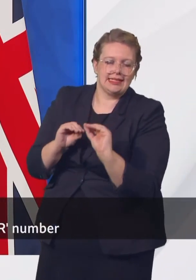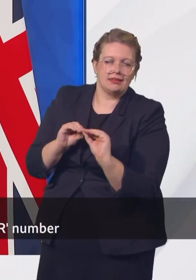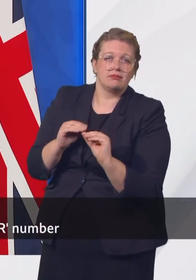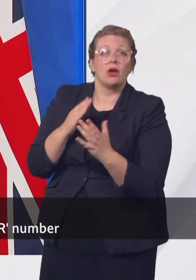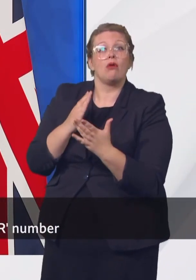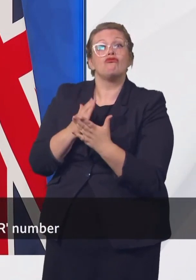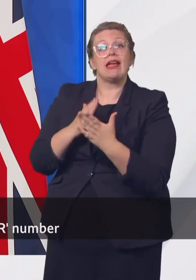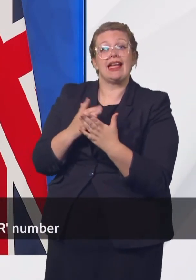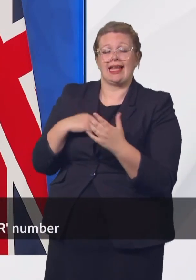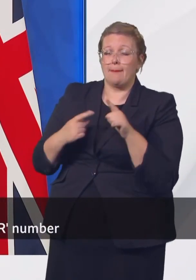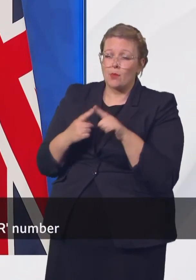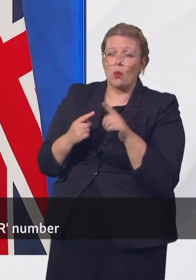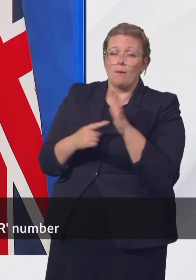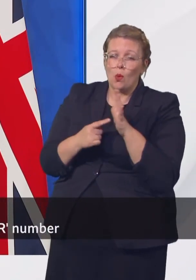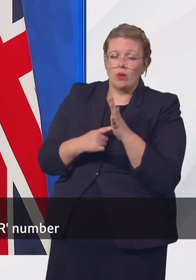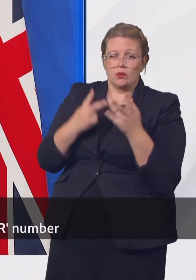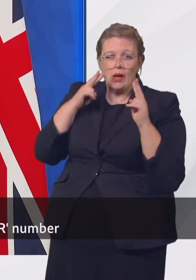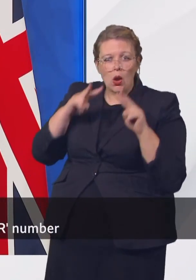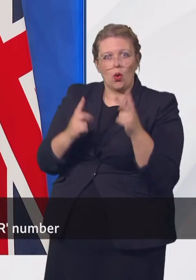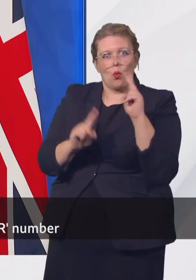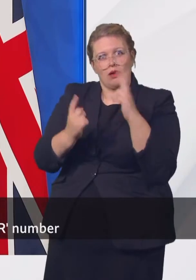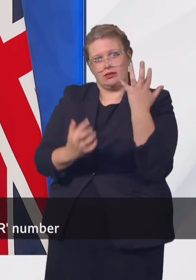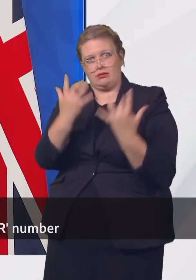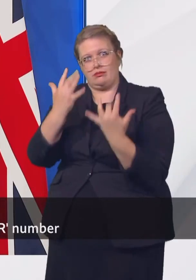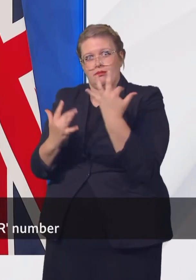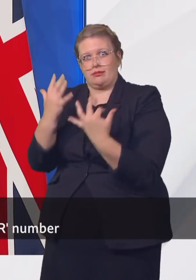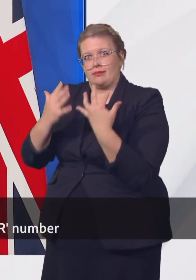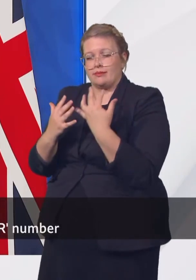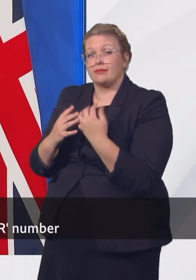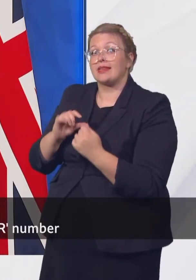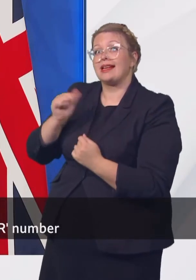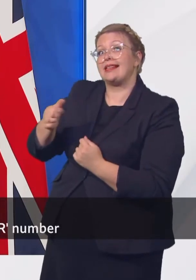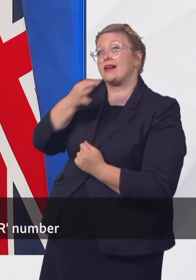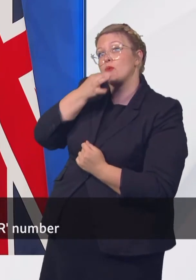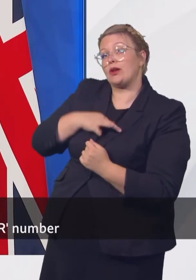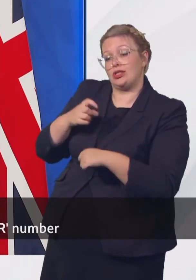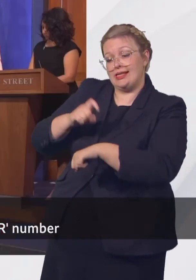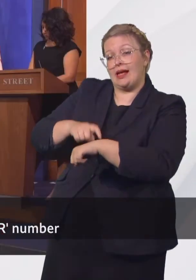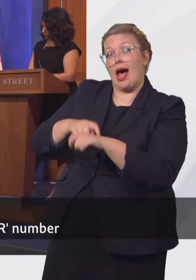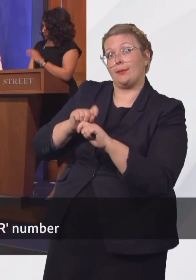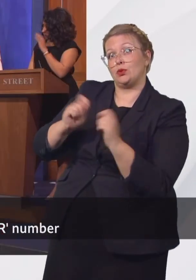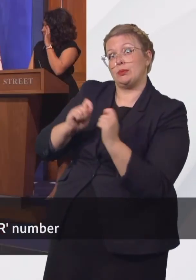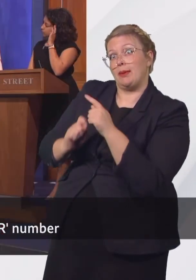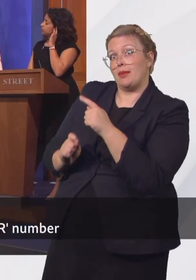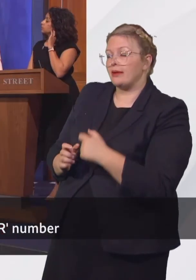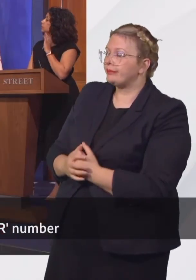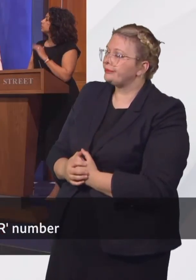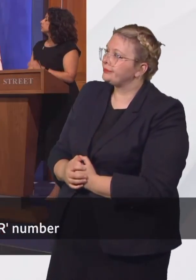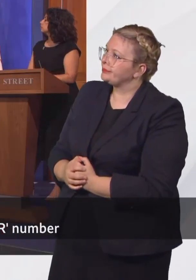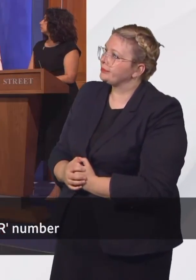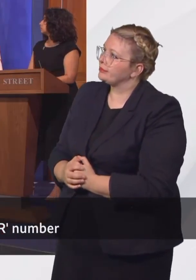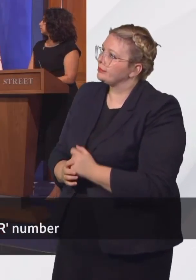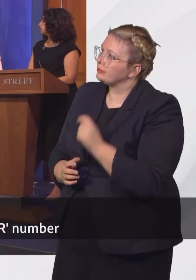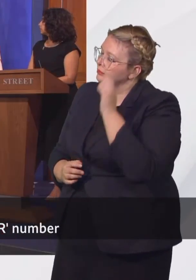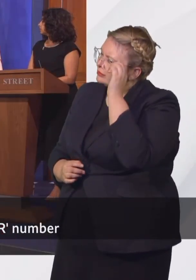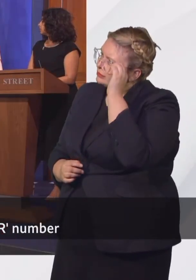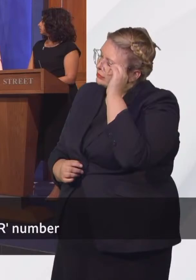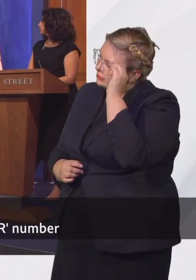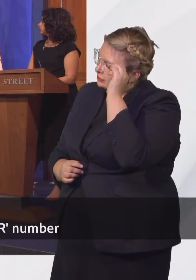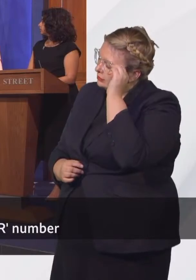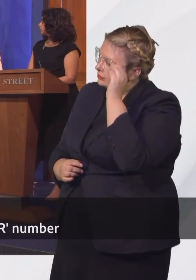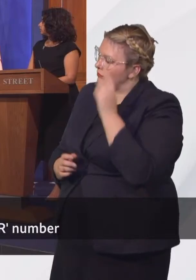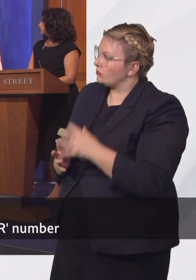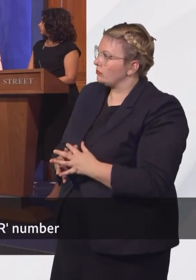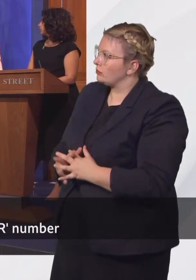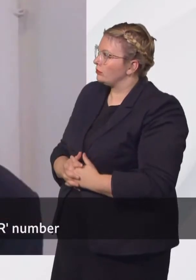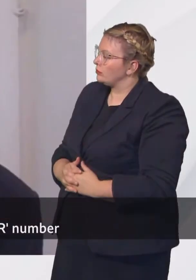with that data. Thanks very much indeed. Chris Smith at The Times. Thank you. Just to clarify on